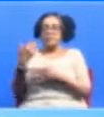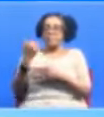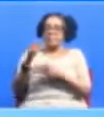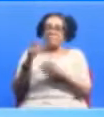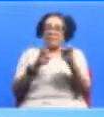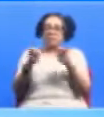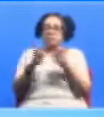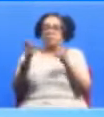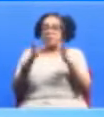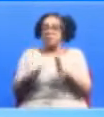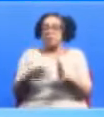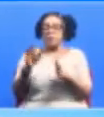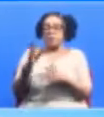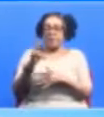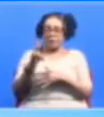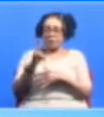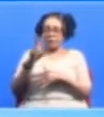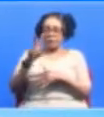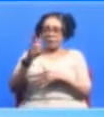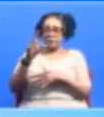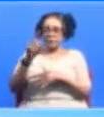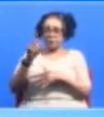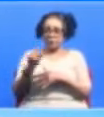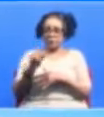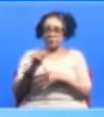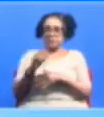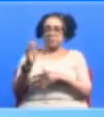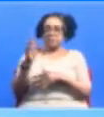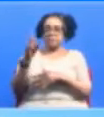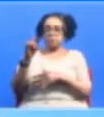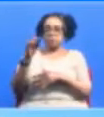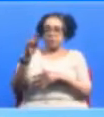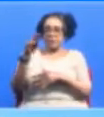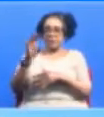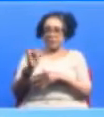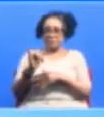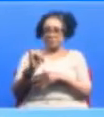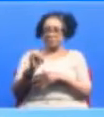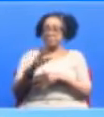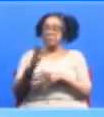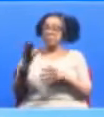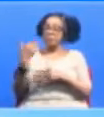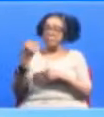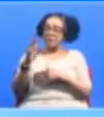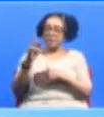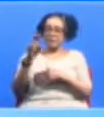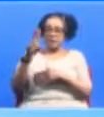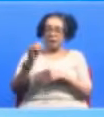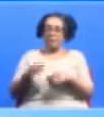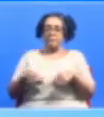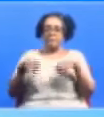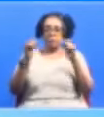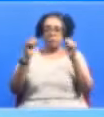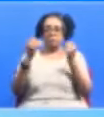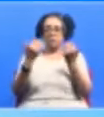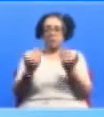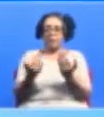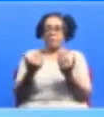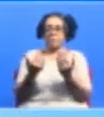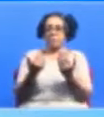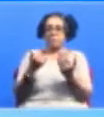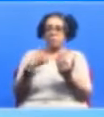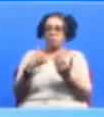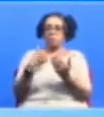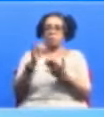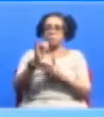Kerio Valley Development Authority, Silvanus Tubei. The former KVDA boss went missing in the year 2012, and as Lois